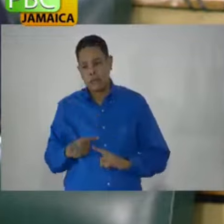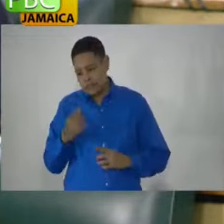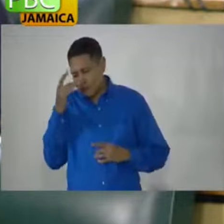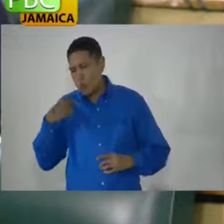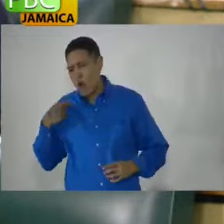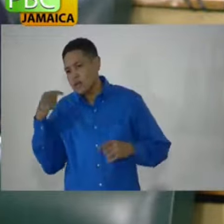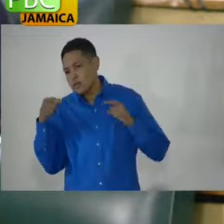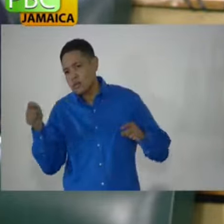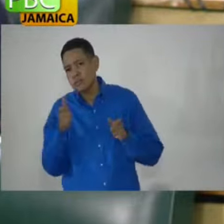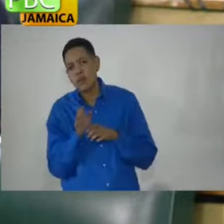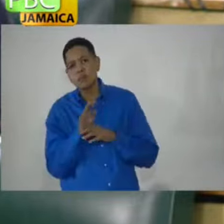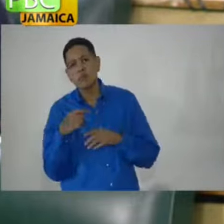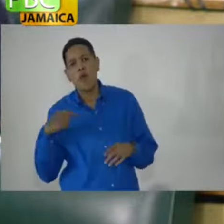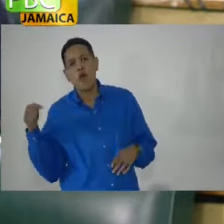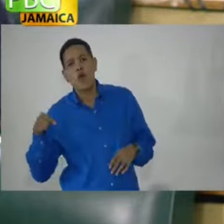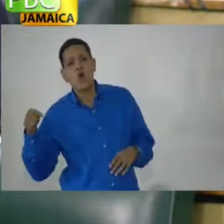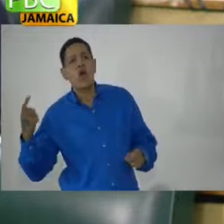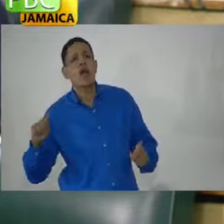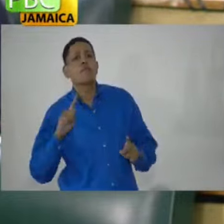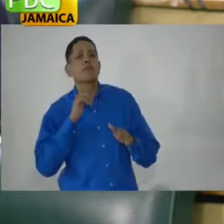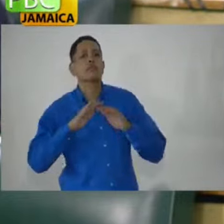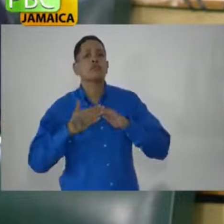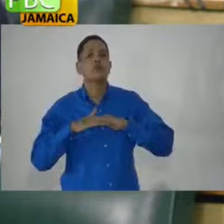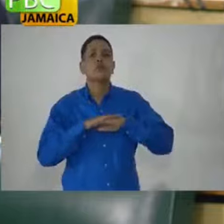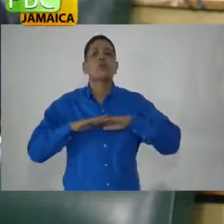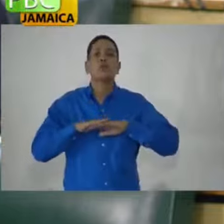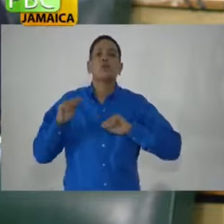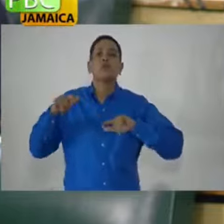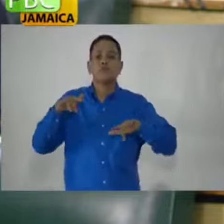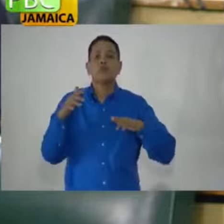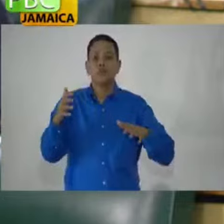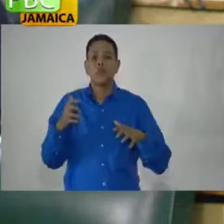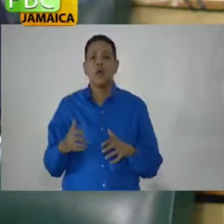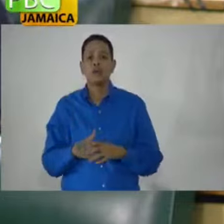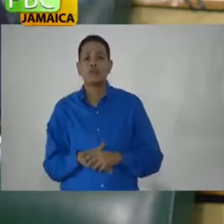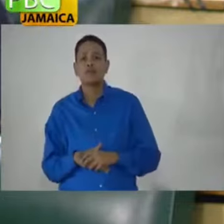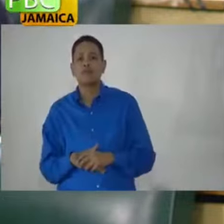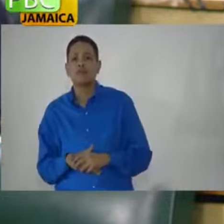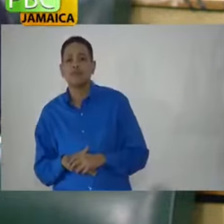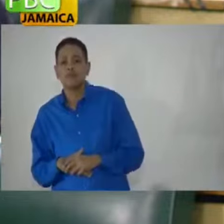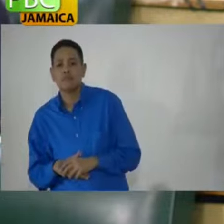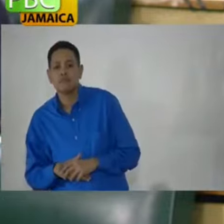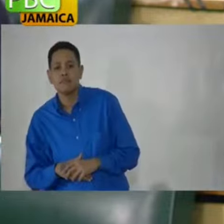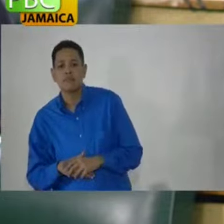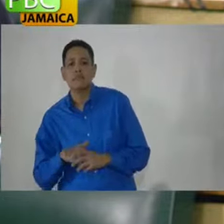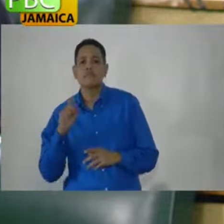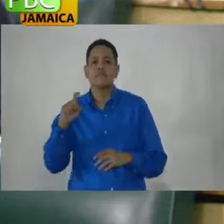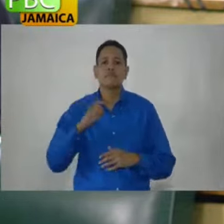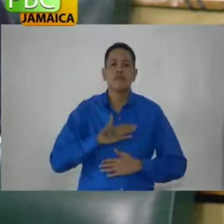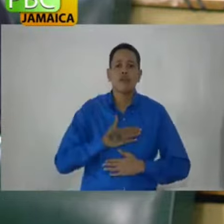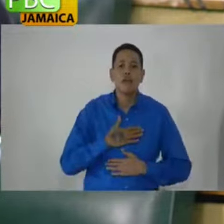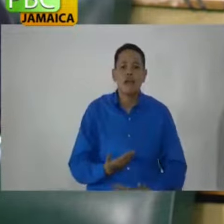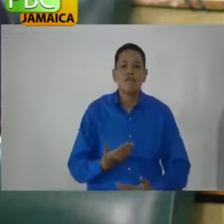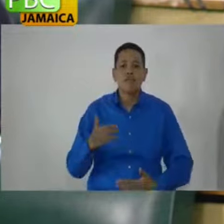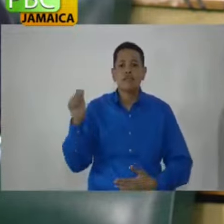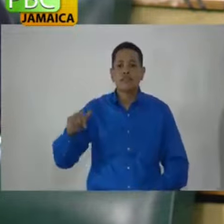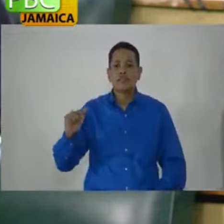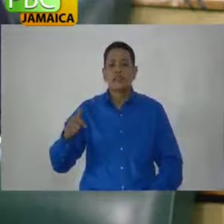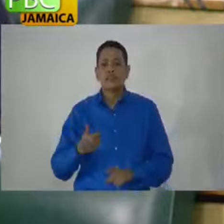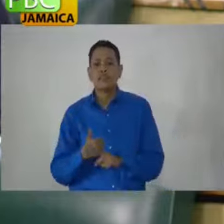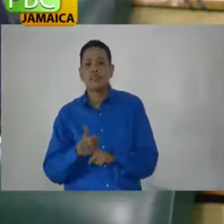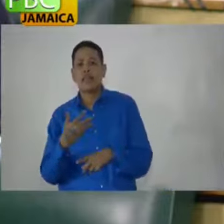from small businesses from across Jamaica. Madam Speaker, I must confess, this is